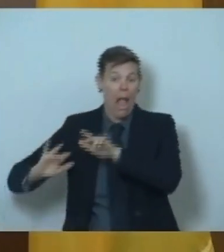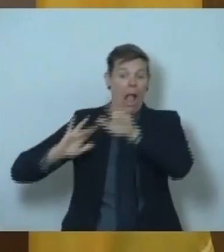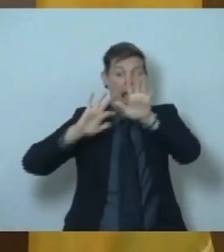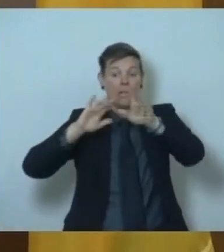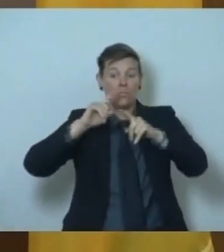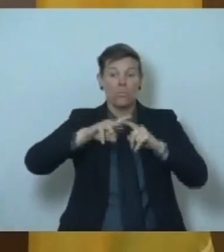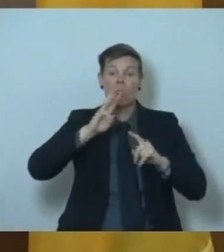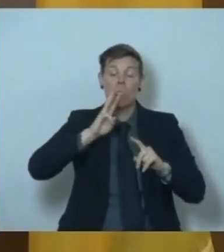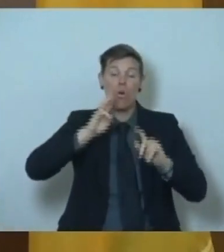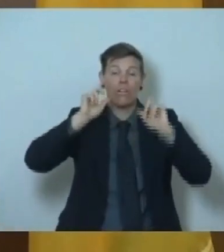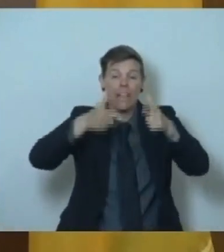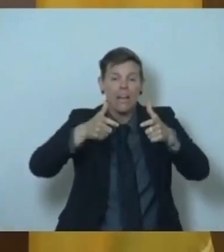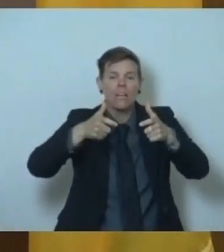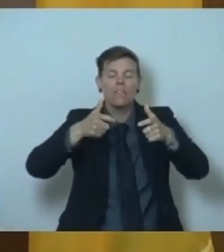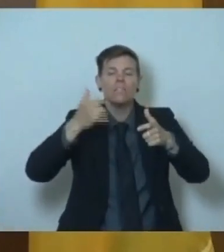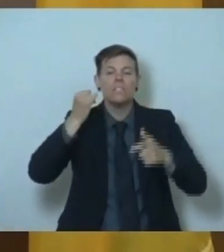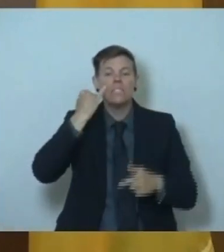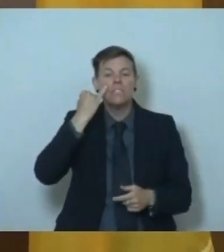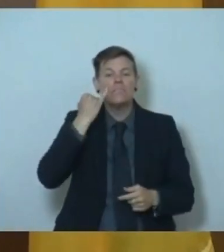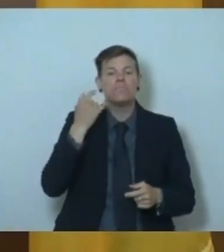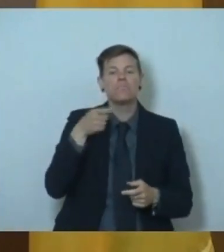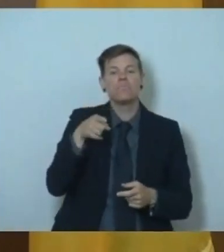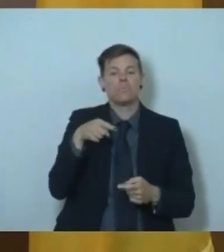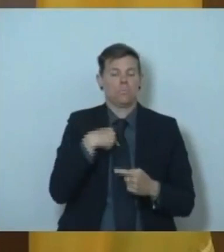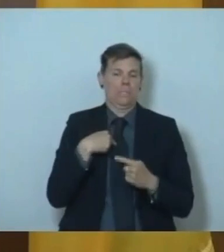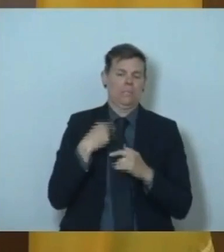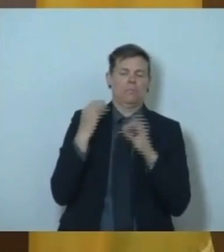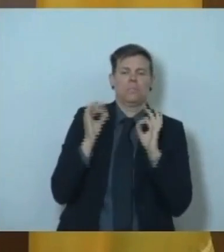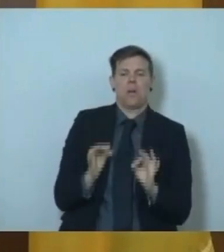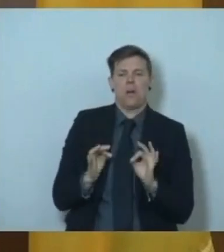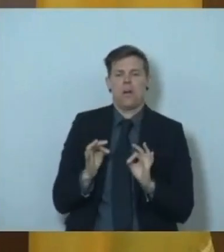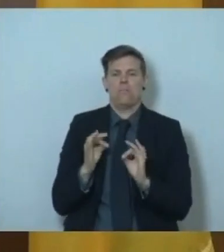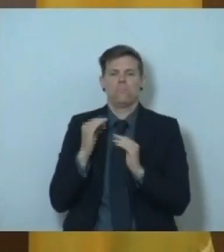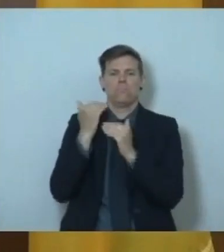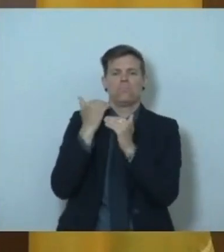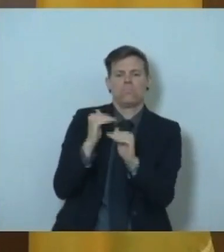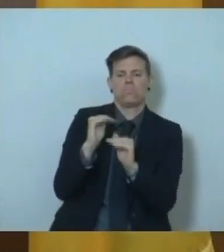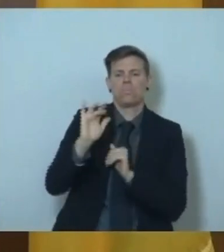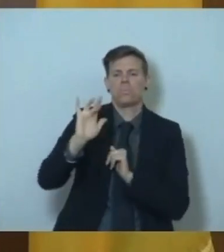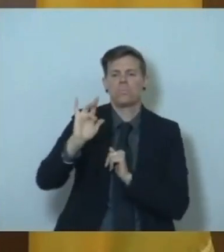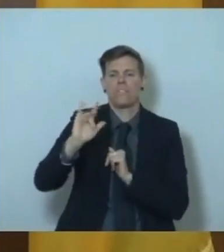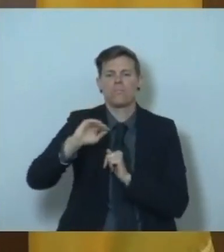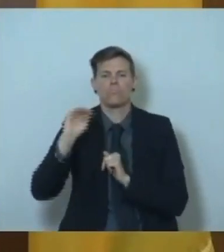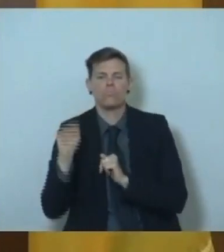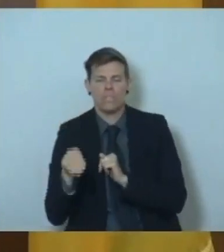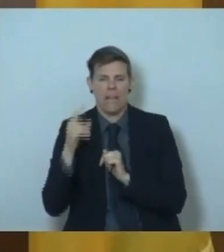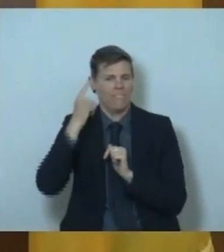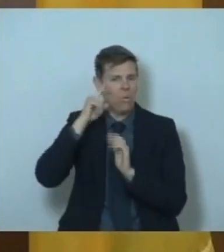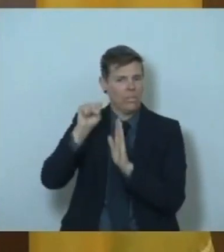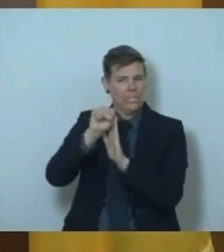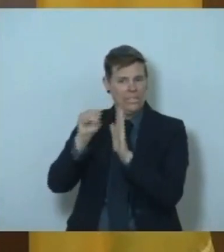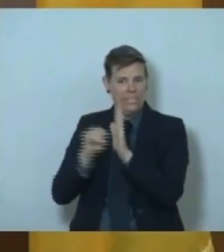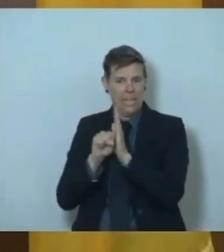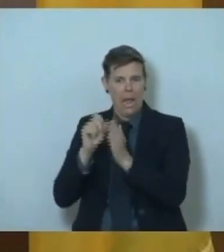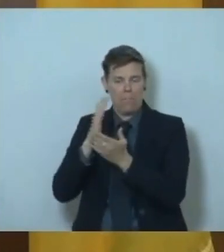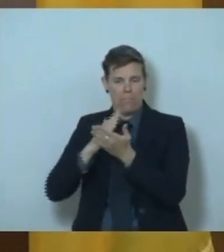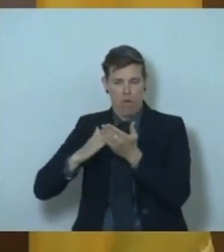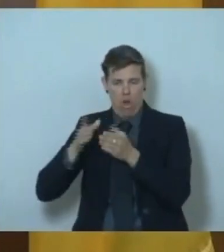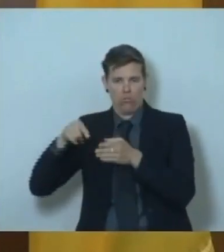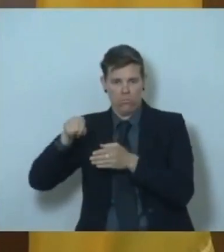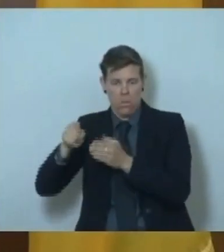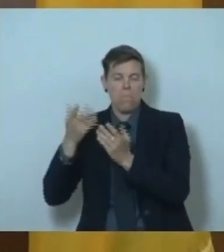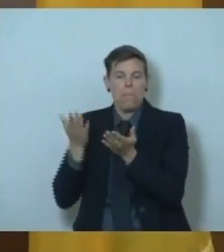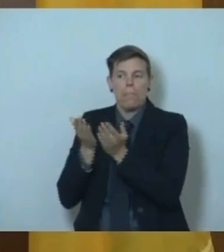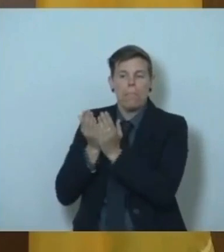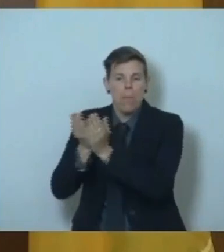access, 25% say, of the stateside's capacity for boaters, it's 5,000